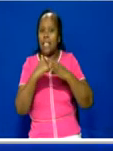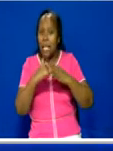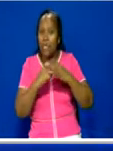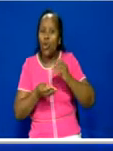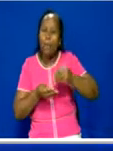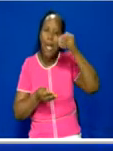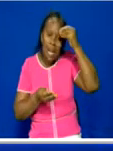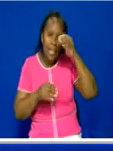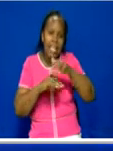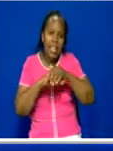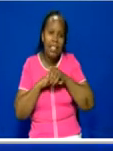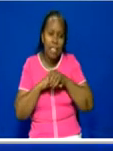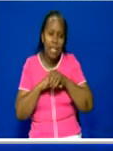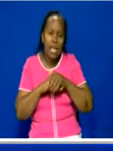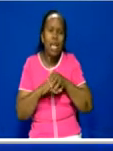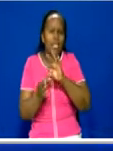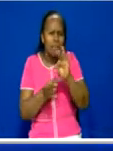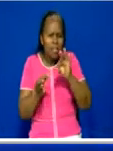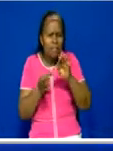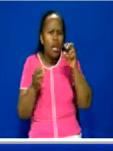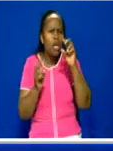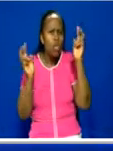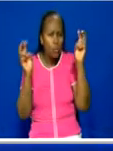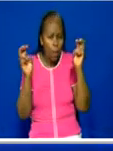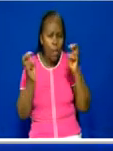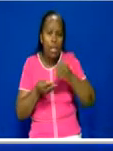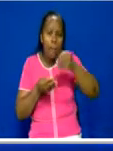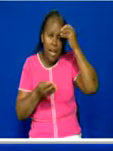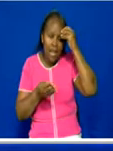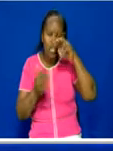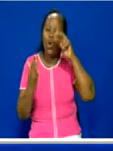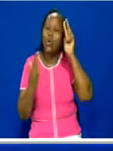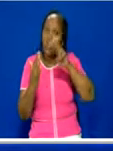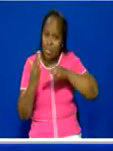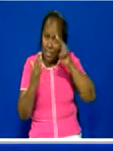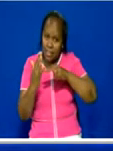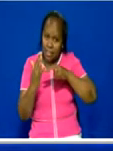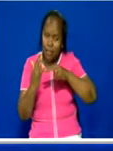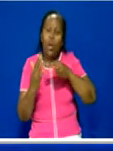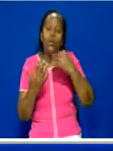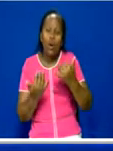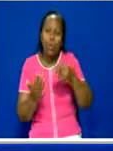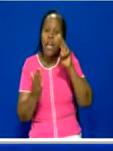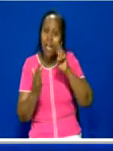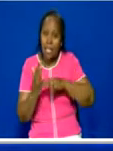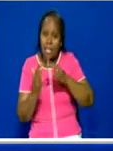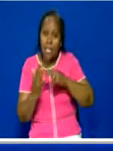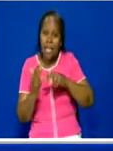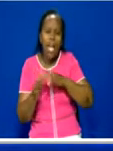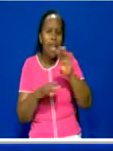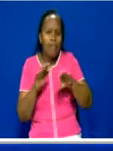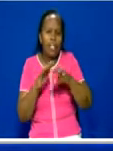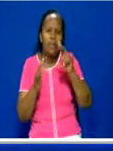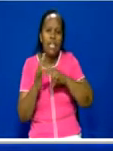will be learning English. And more specifically today, we are on reading. And what are we learning? We are reading everything to do with the